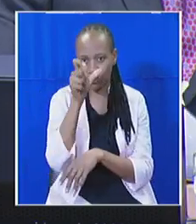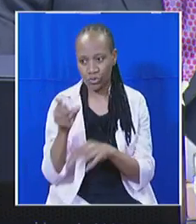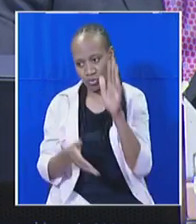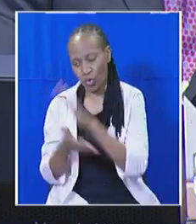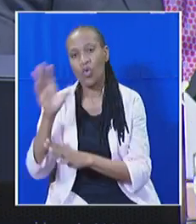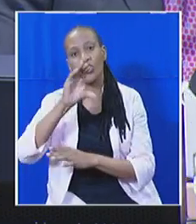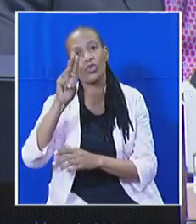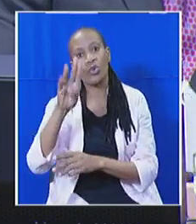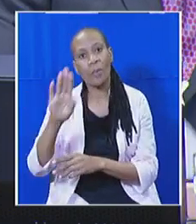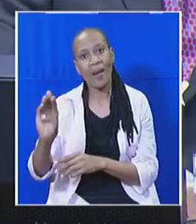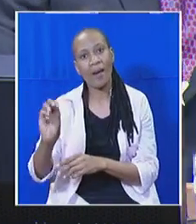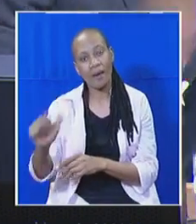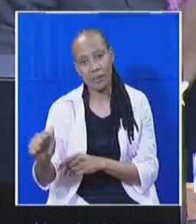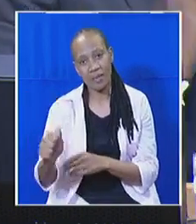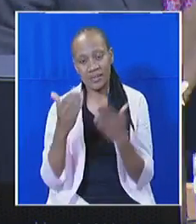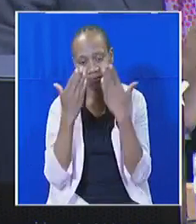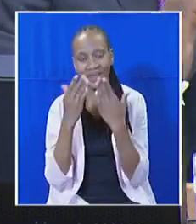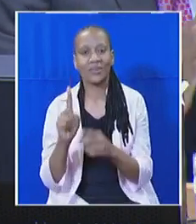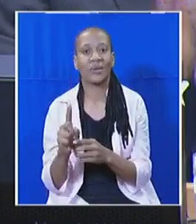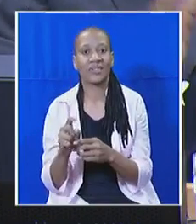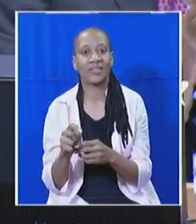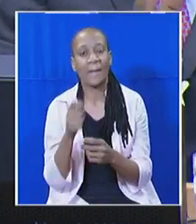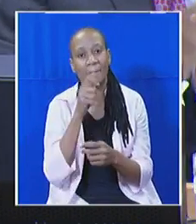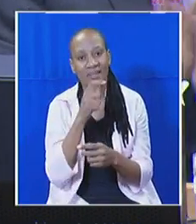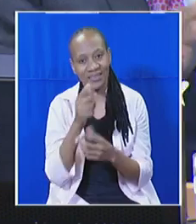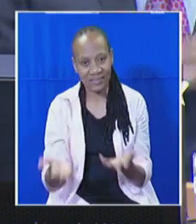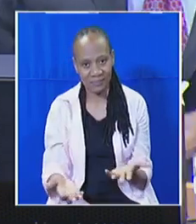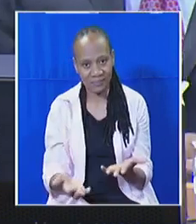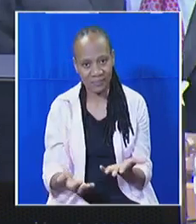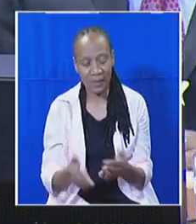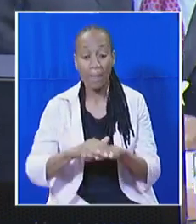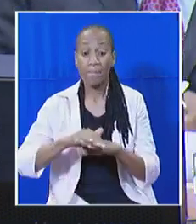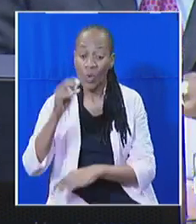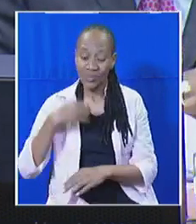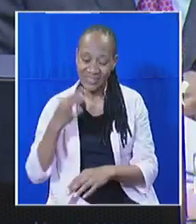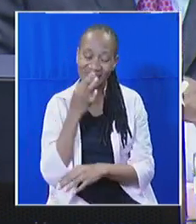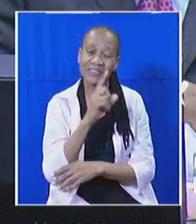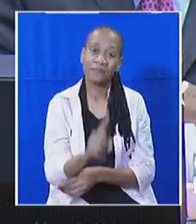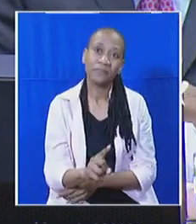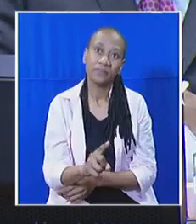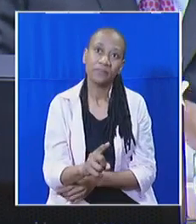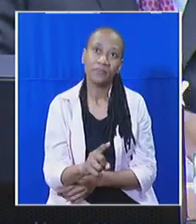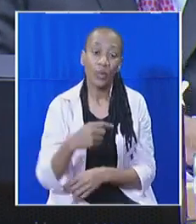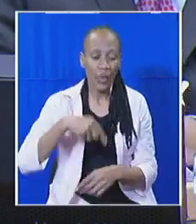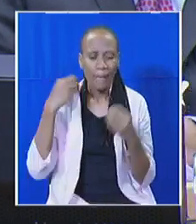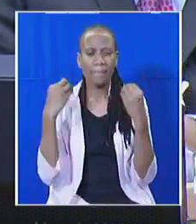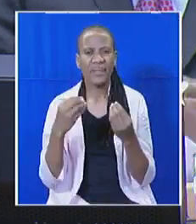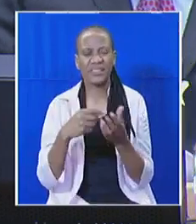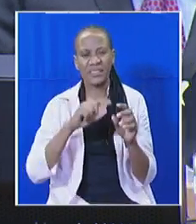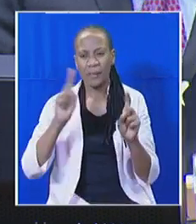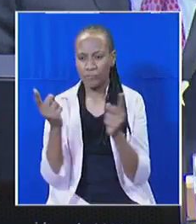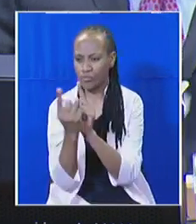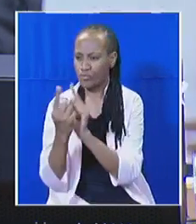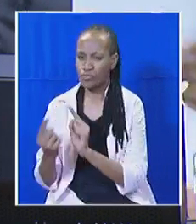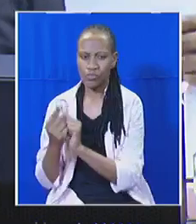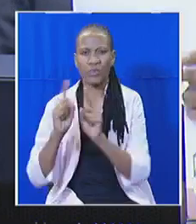Cuba in order to try and resolve this issue. I further said, we are discussing with other countries around the